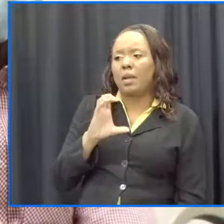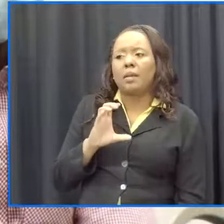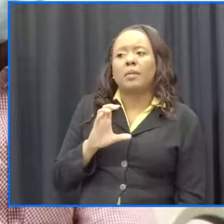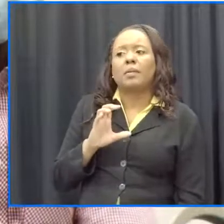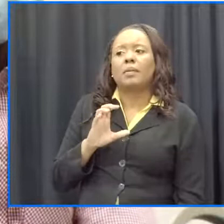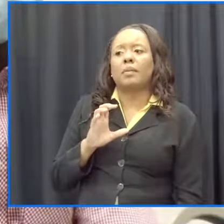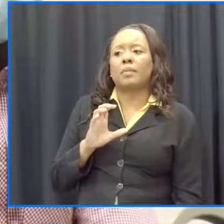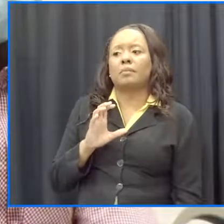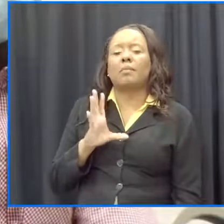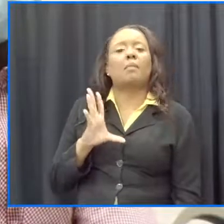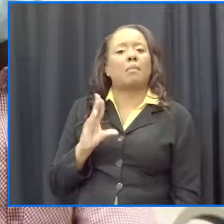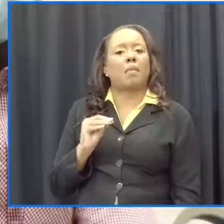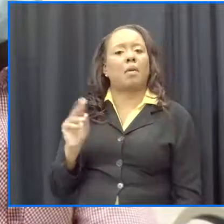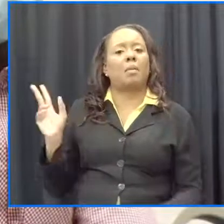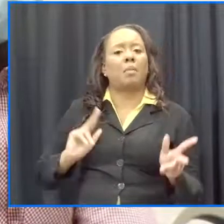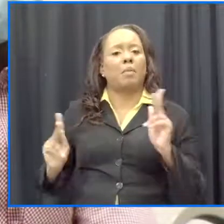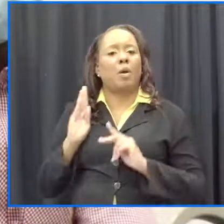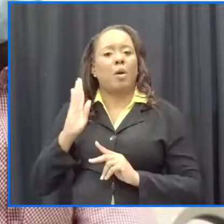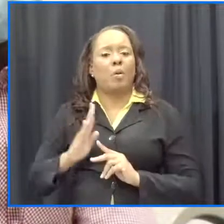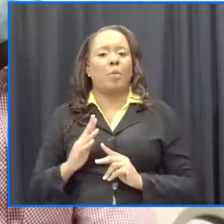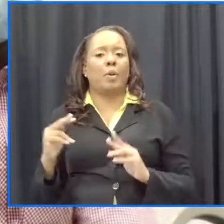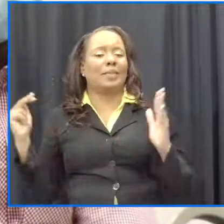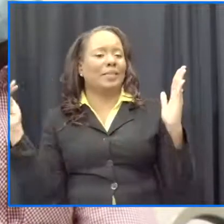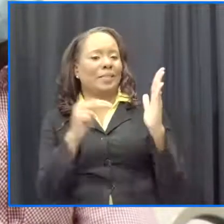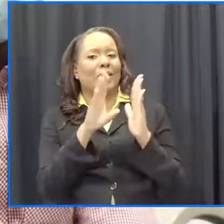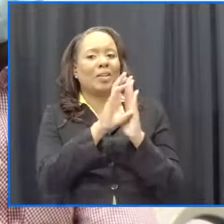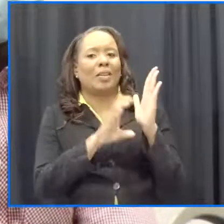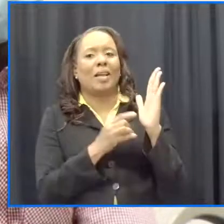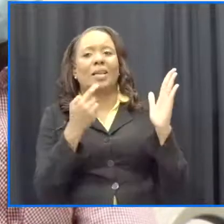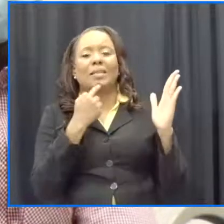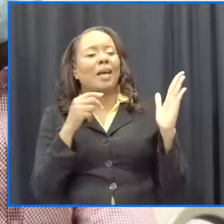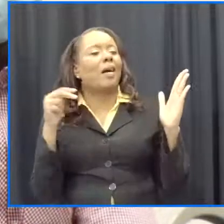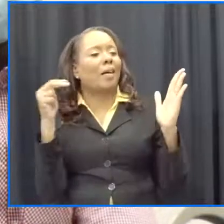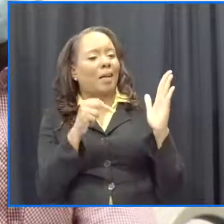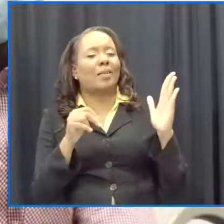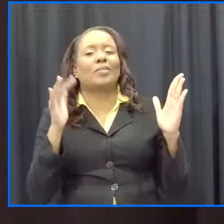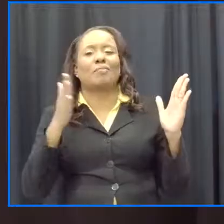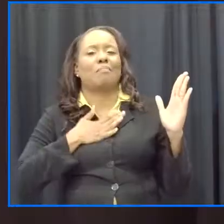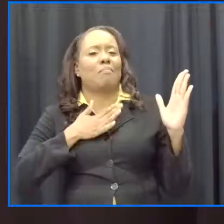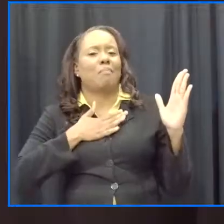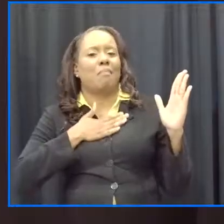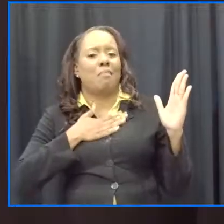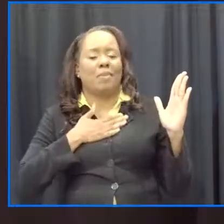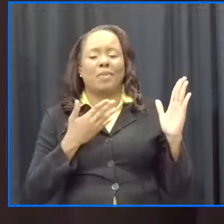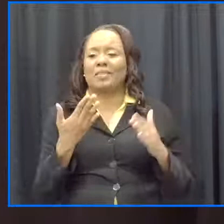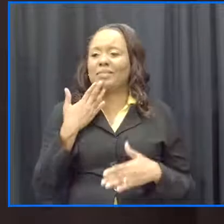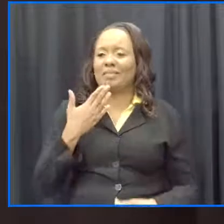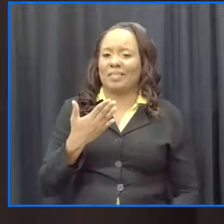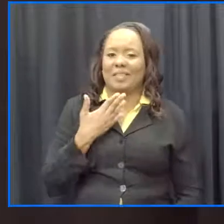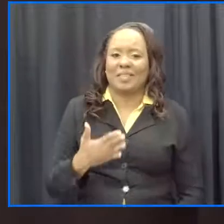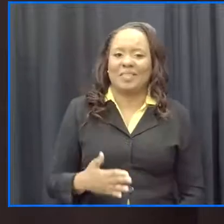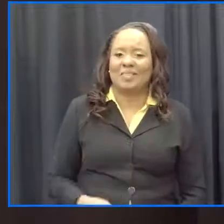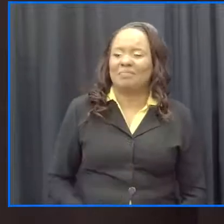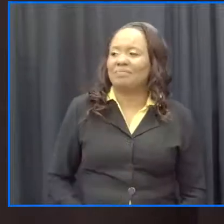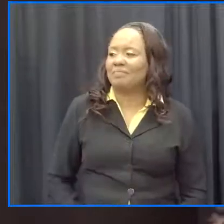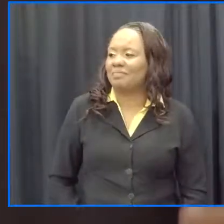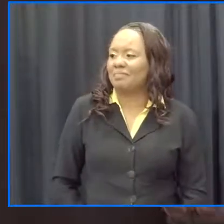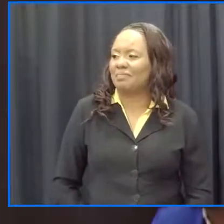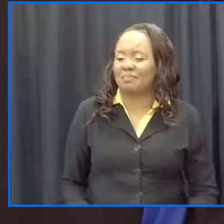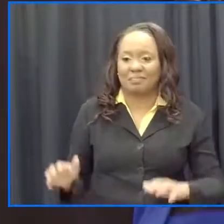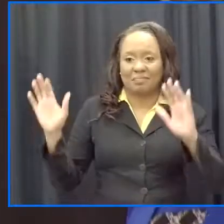which the citizens of Barbados should see themselves and their aspirations reflected. I thank you.